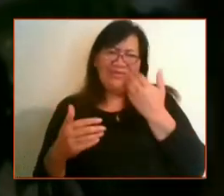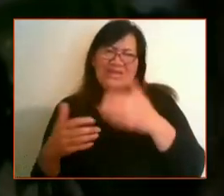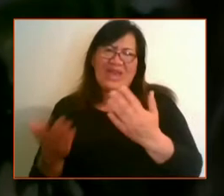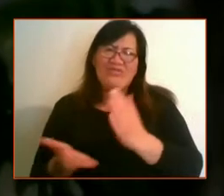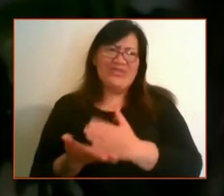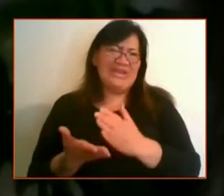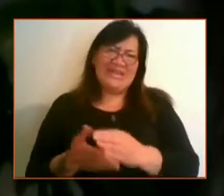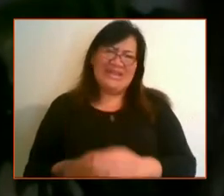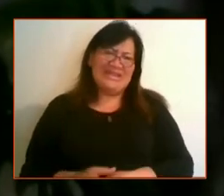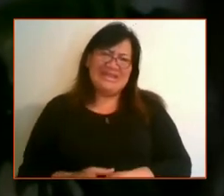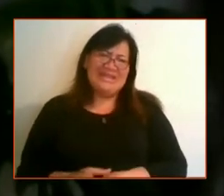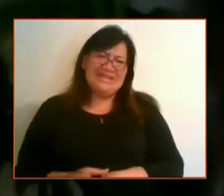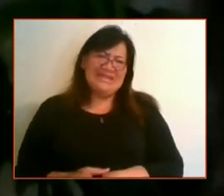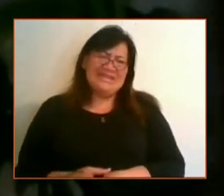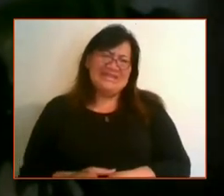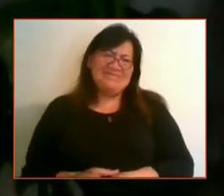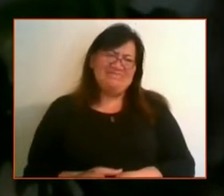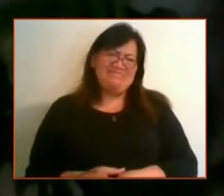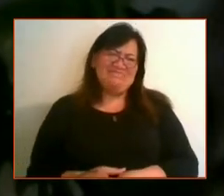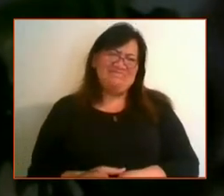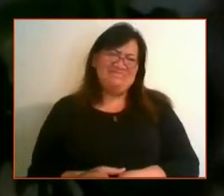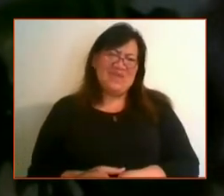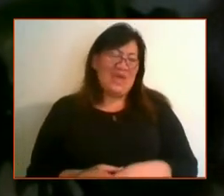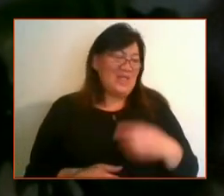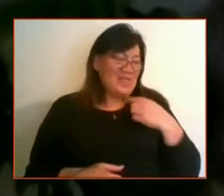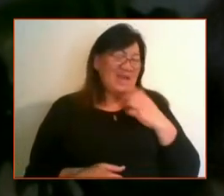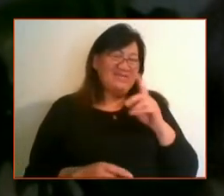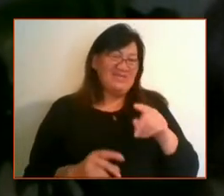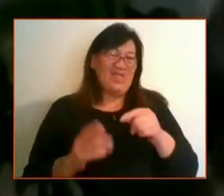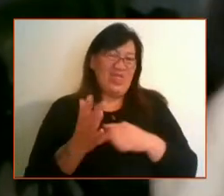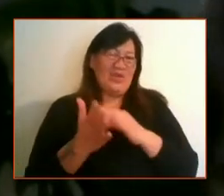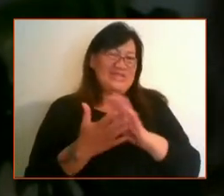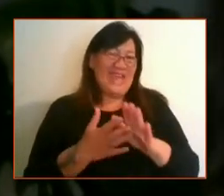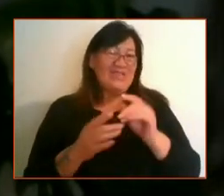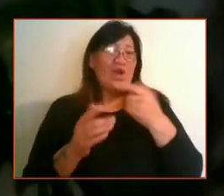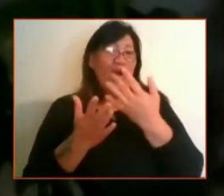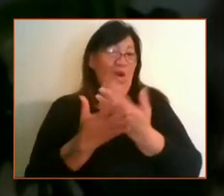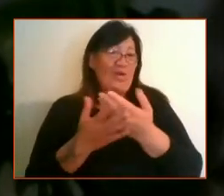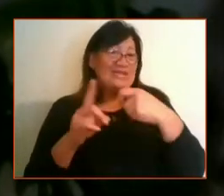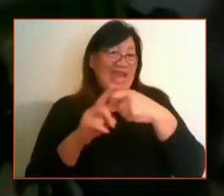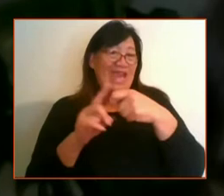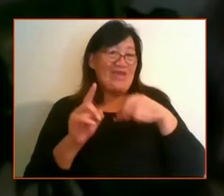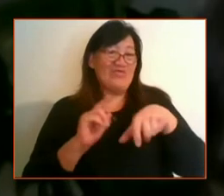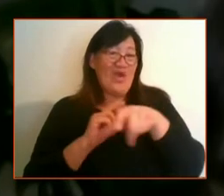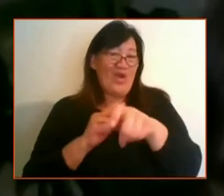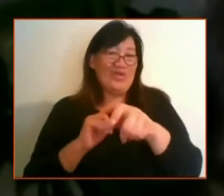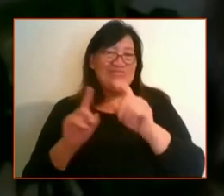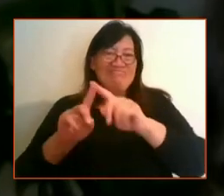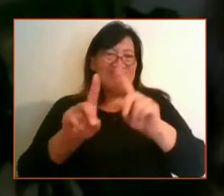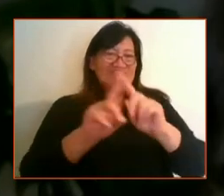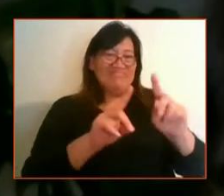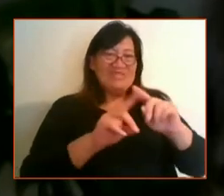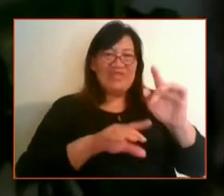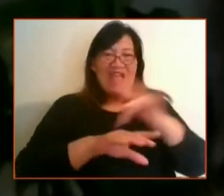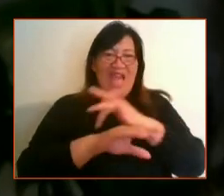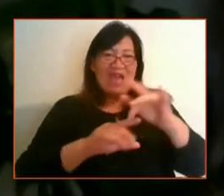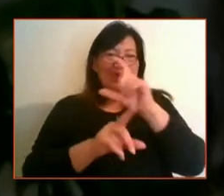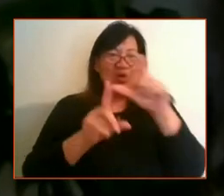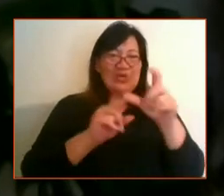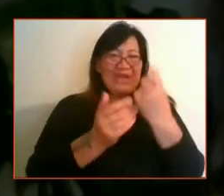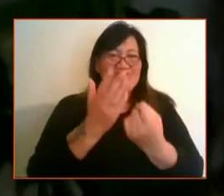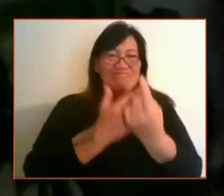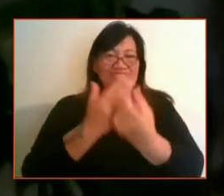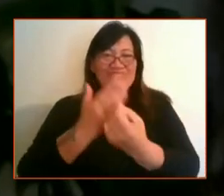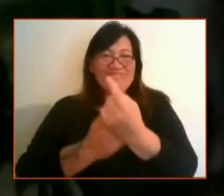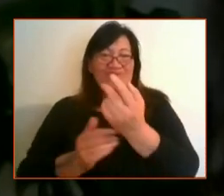regular basis rather, first Thursdays along Karangahape Road and all the different manifestations of art and culture that come to light